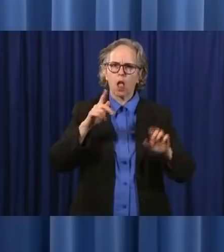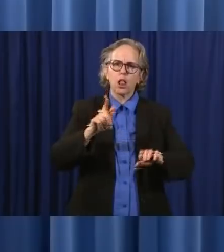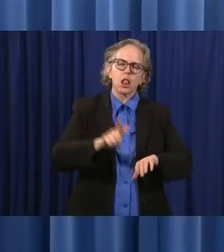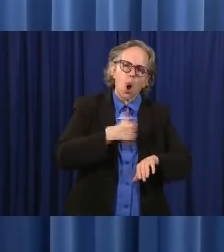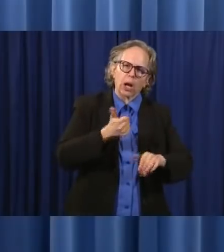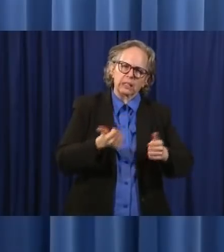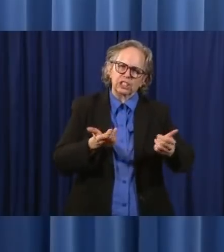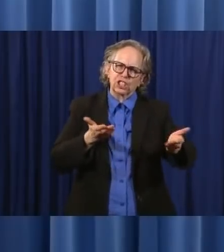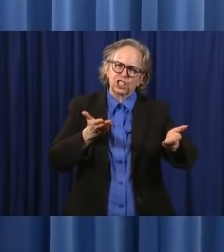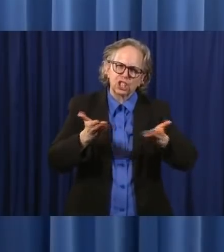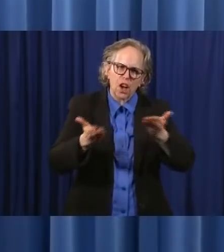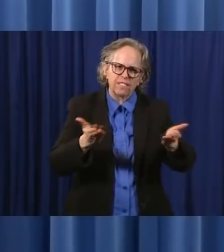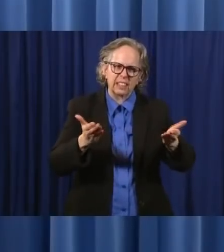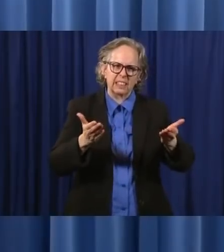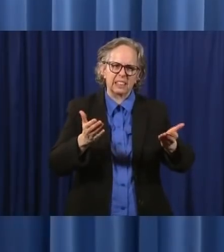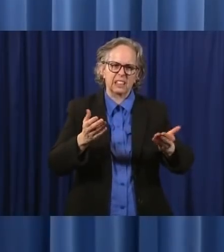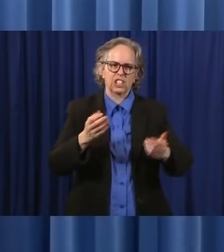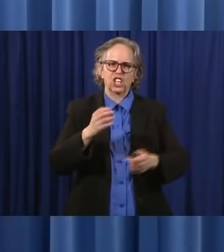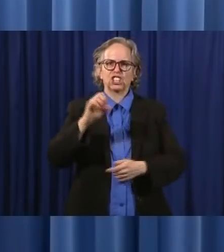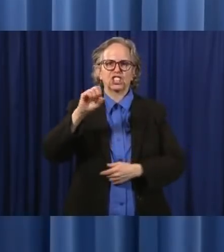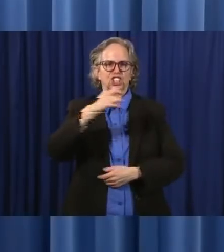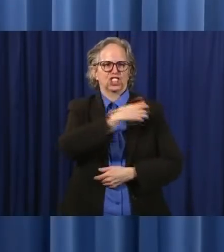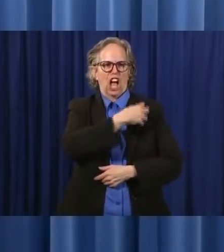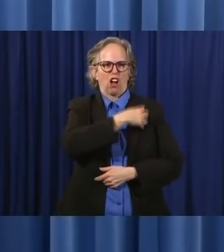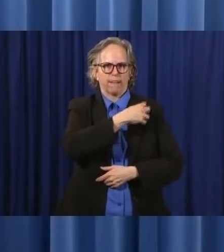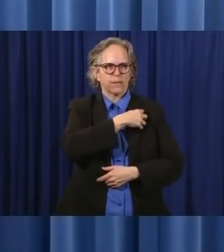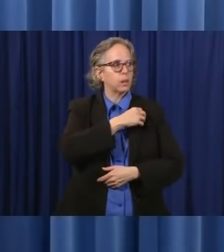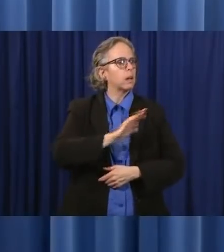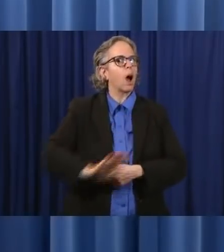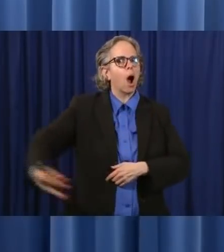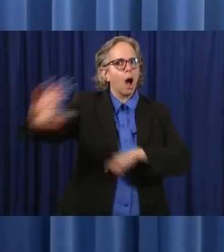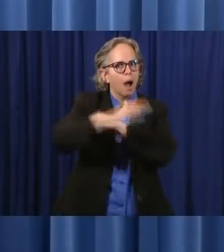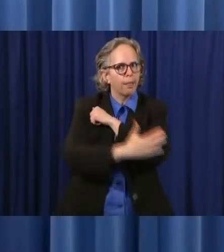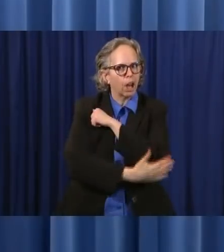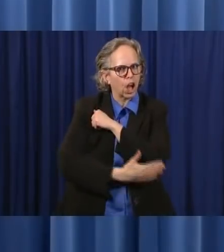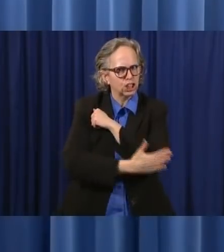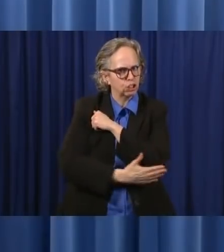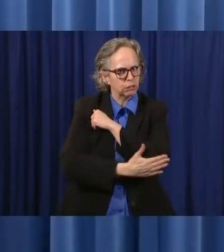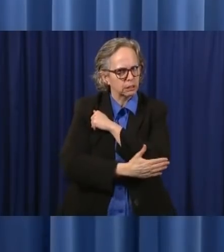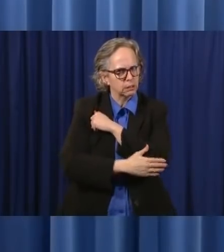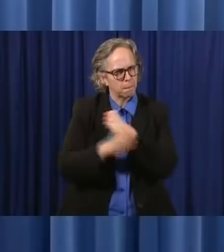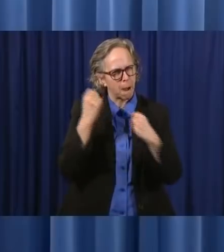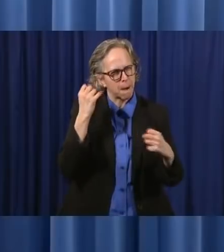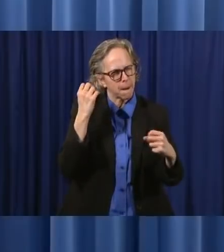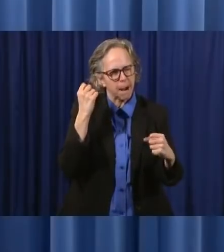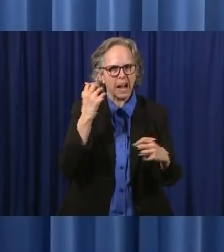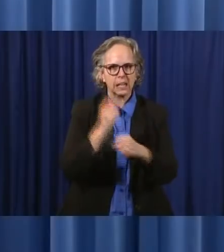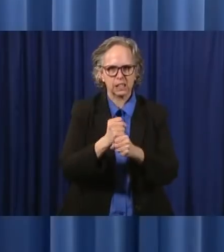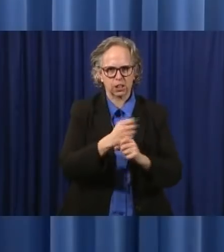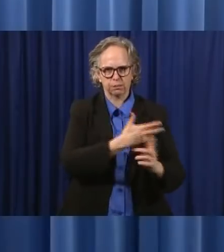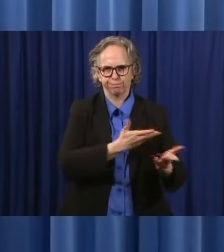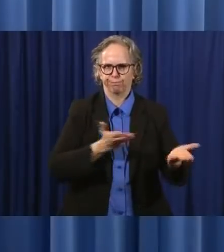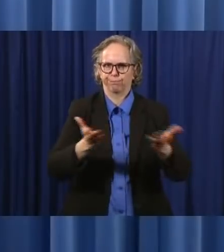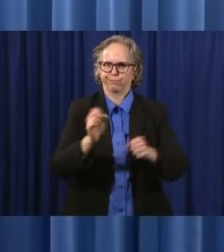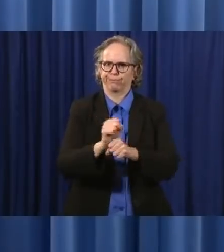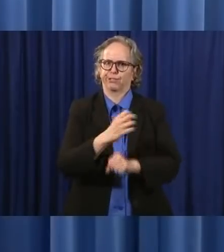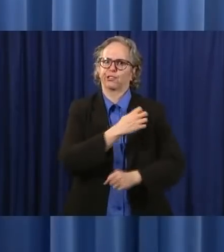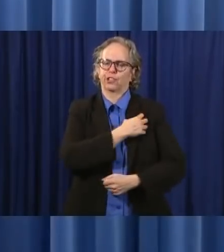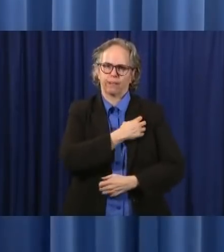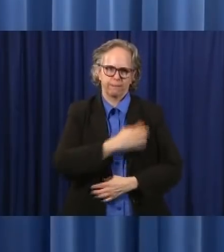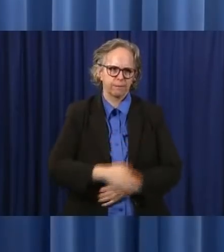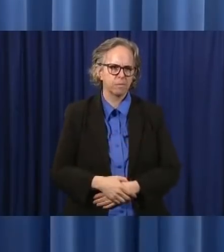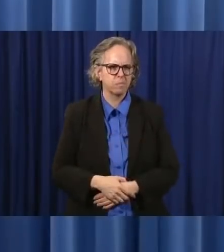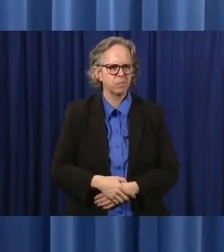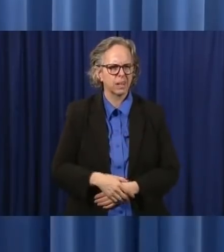Sheriff Radcliffe really was a sheriff's sheriff. He was someone who had great